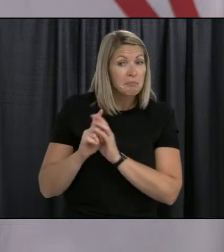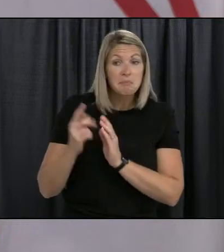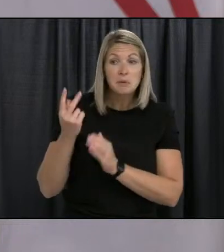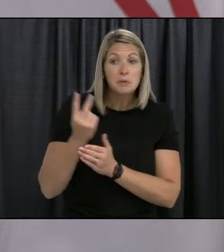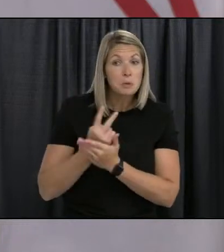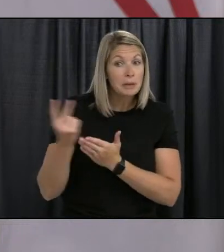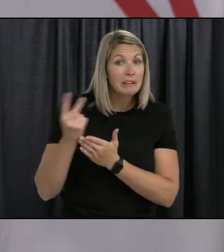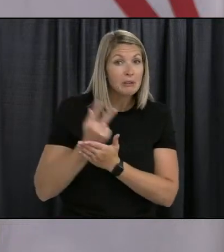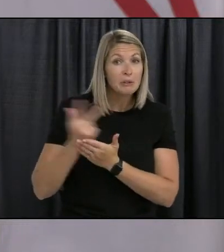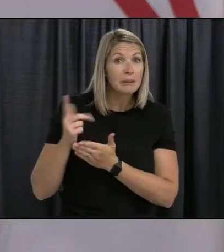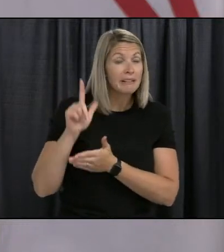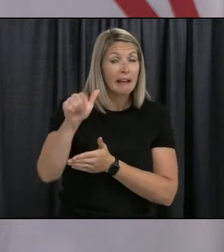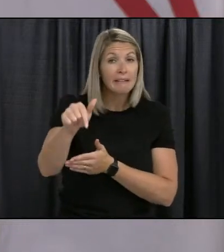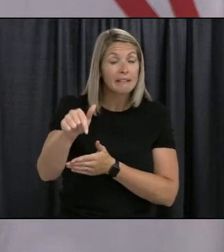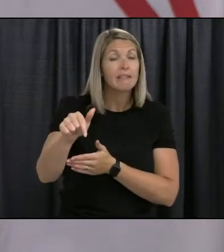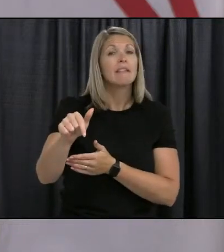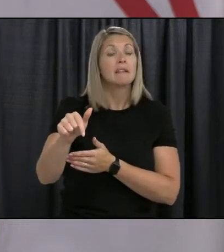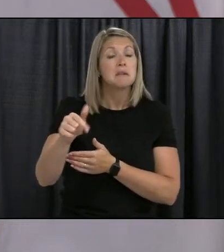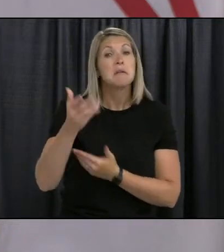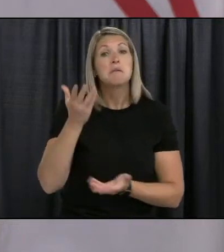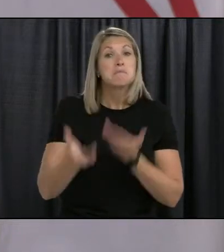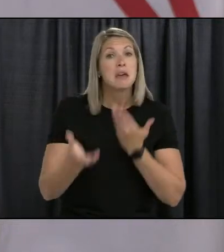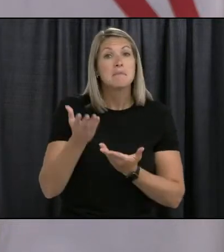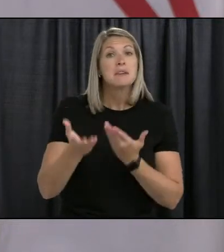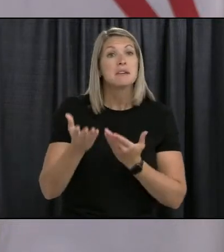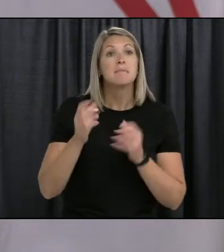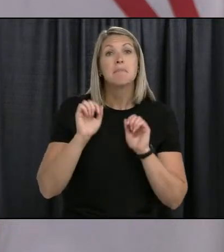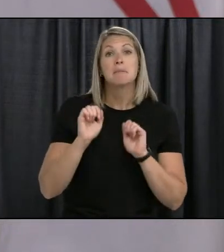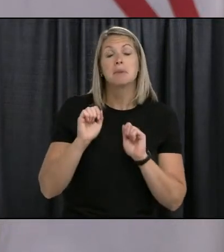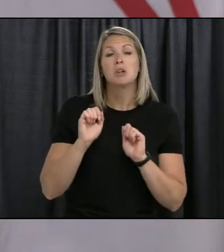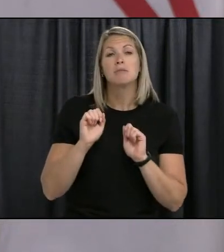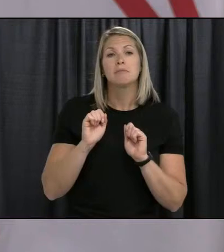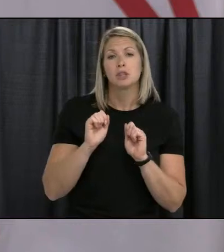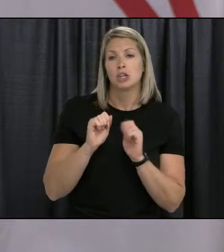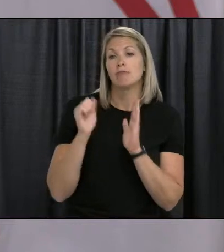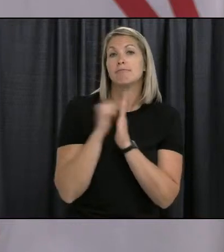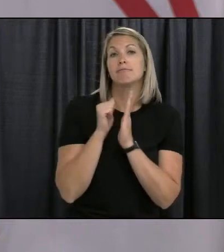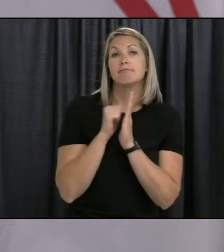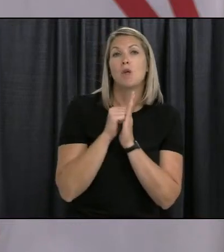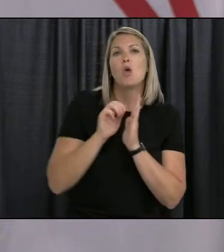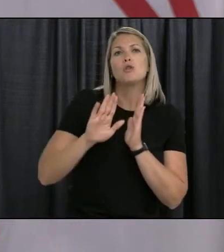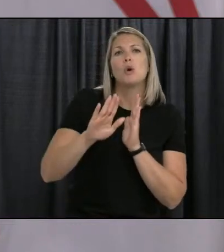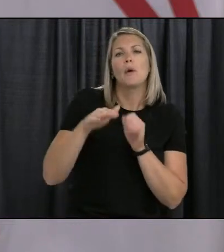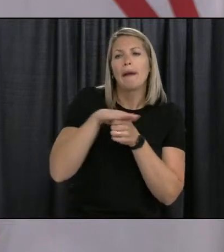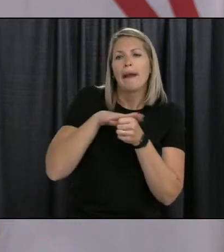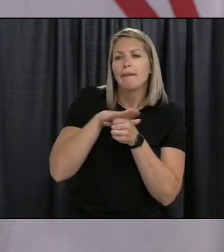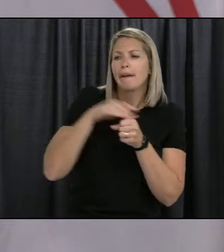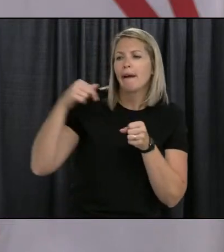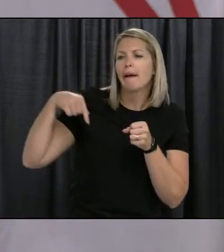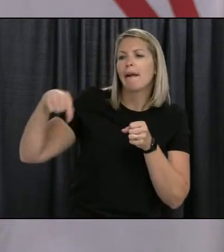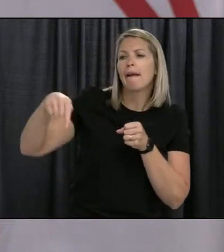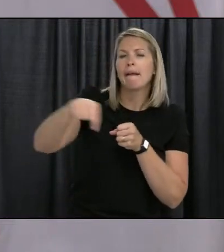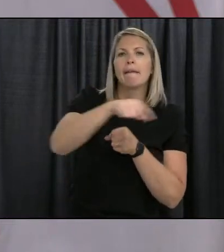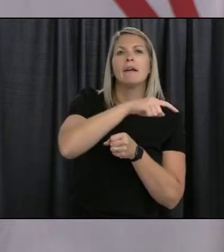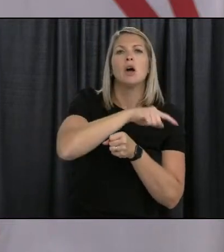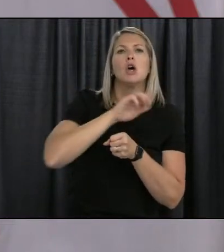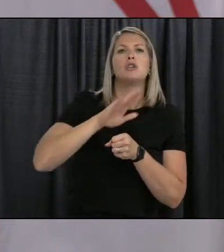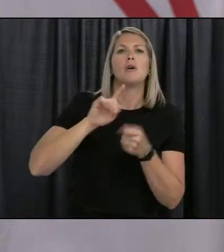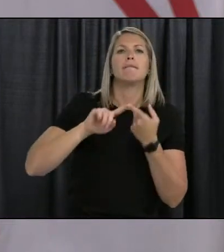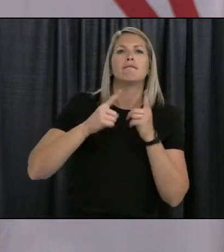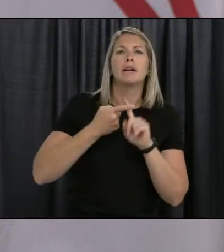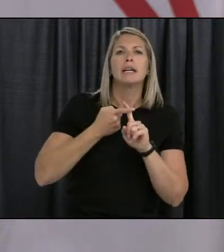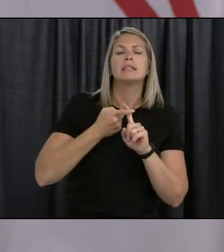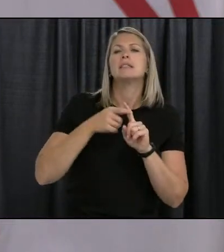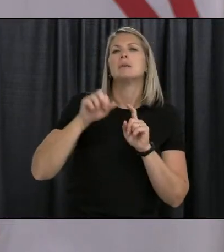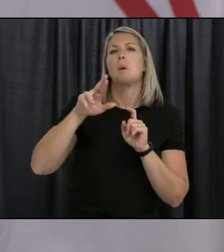the safest recommendation at that point would be to trick or treat within your, your close friends, your extended bubble,